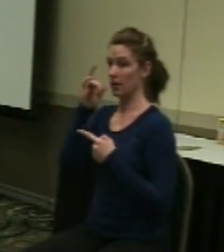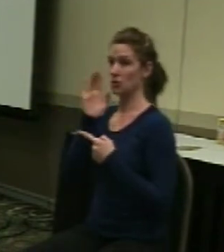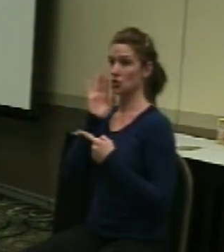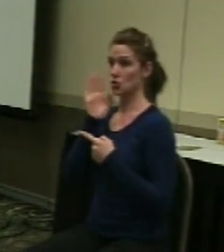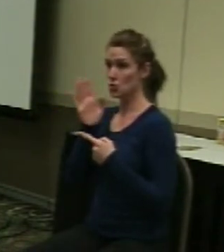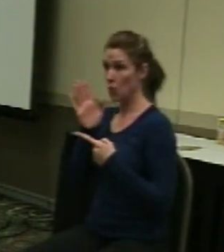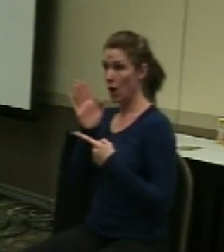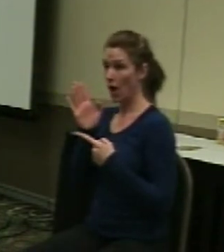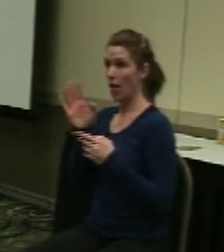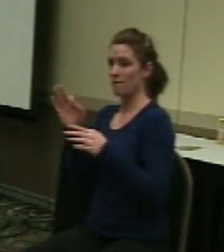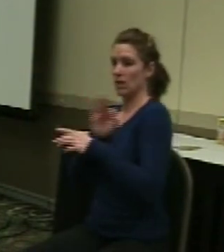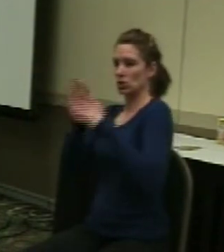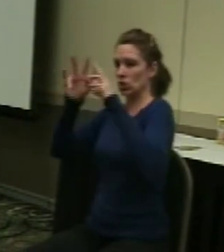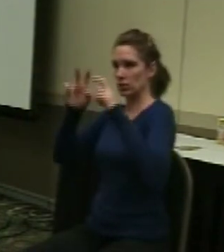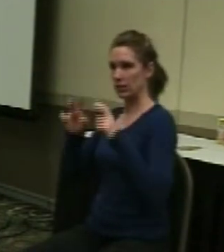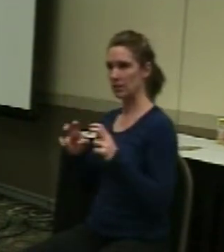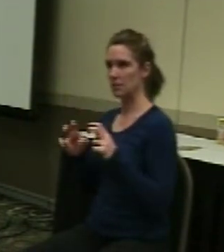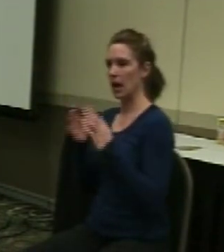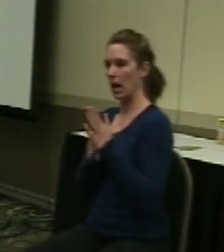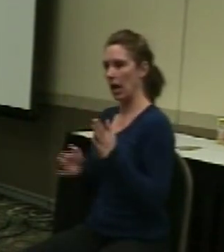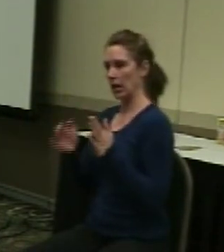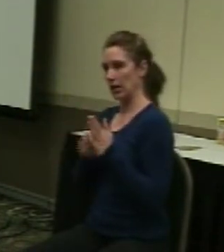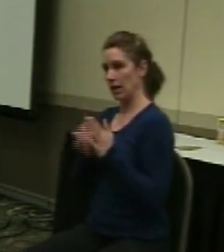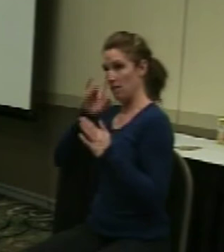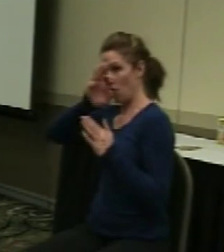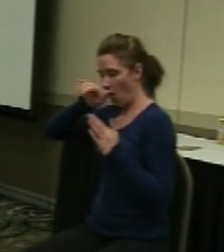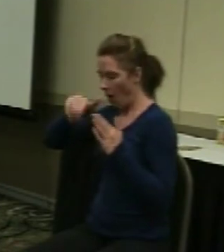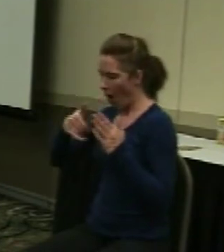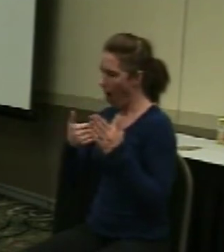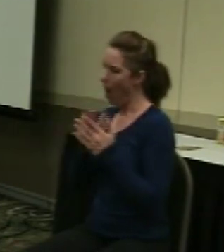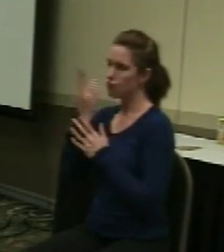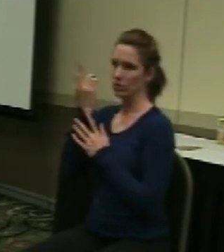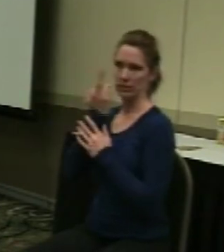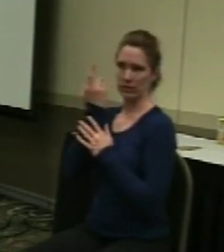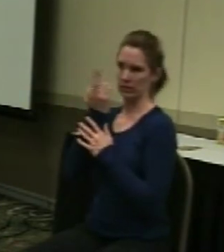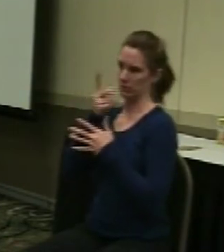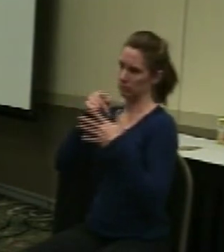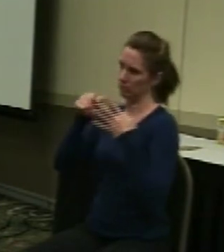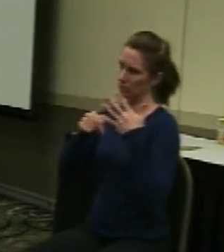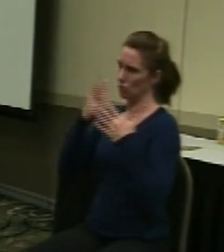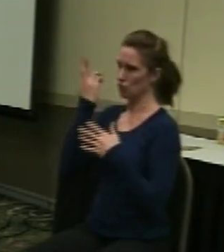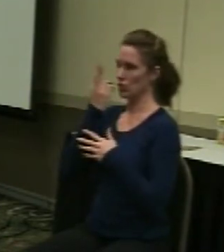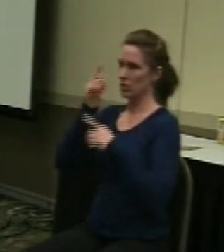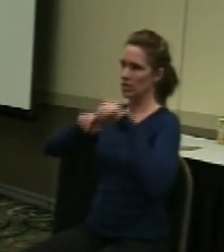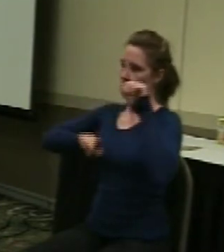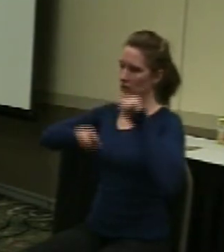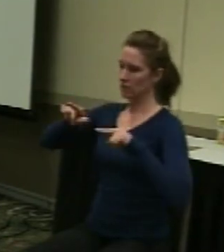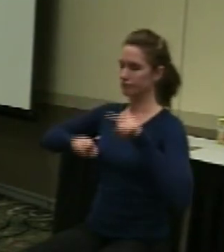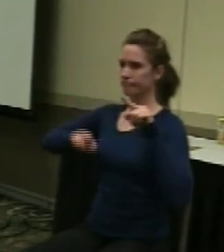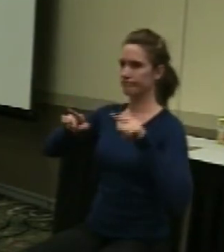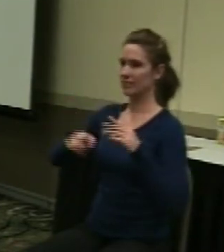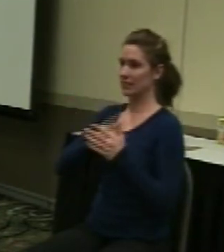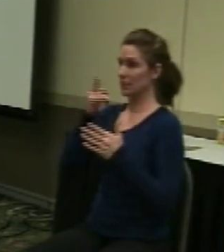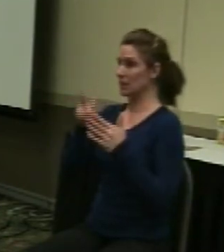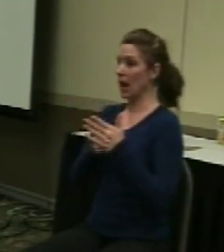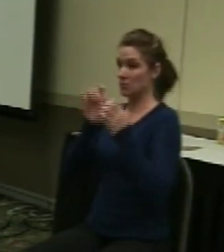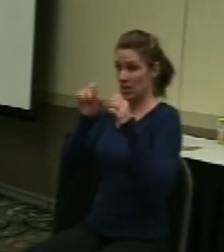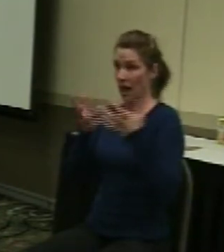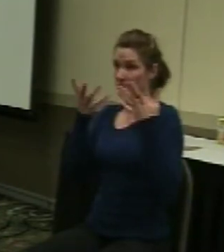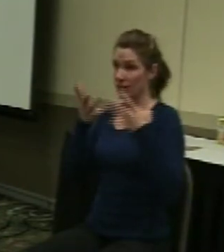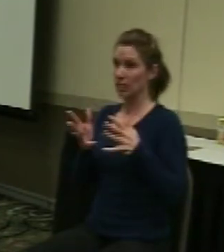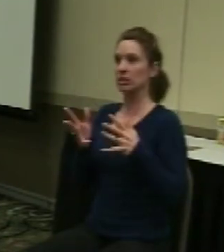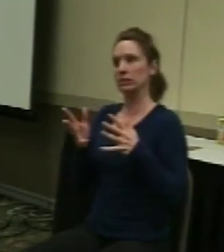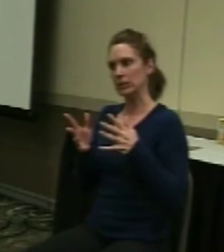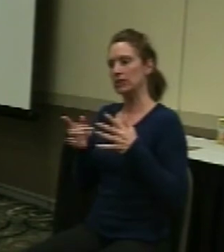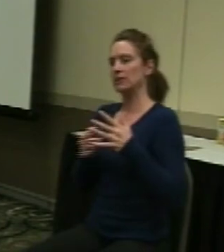conducting functional assessment and analysis for all kinds of reasons. And even sometimes you can get it down, and sometimes you have to go back